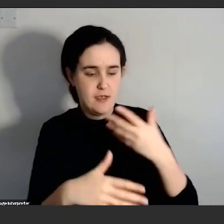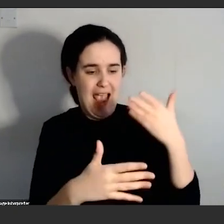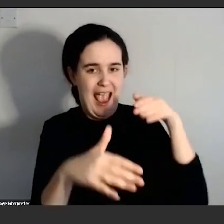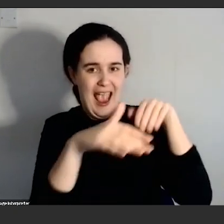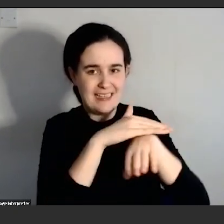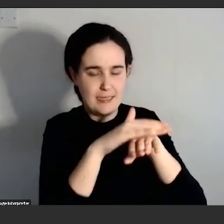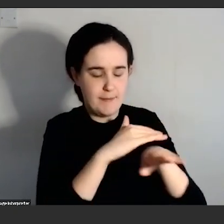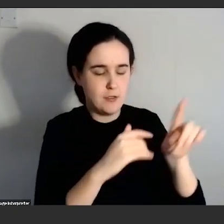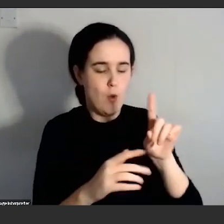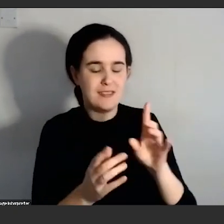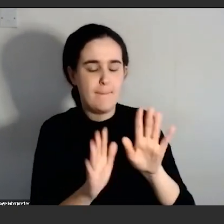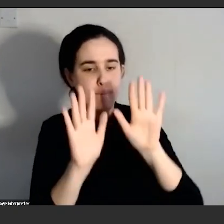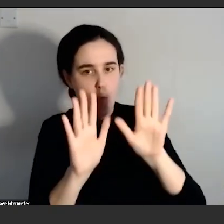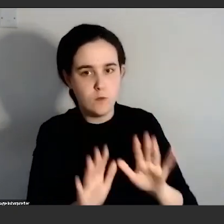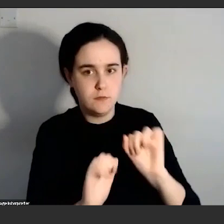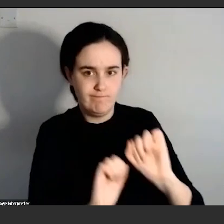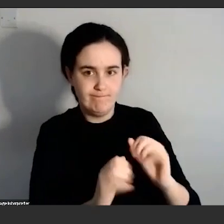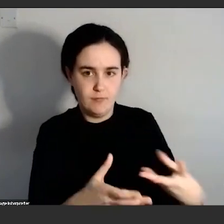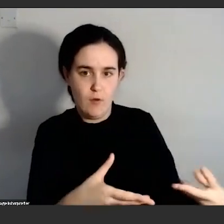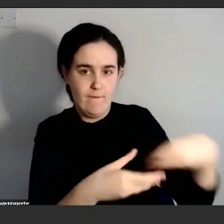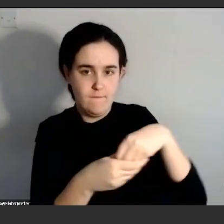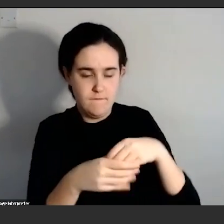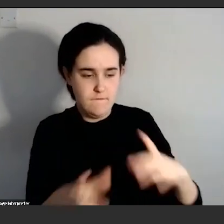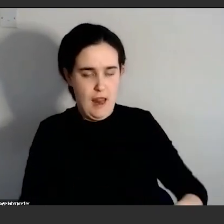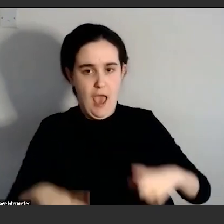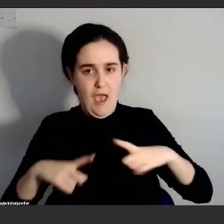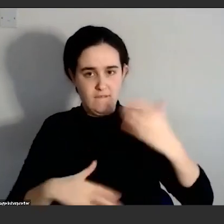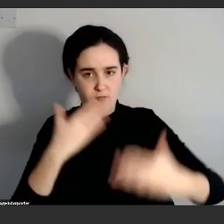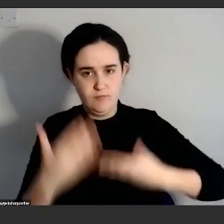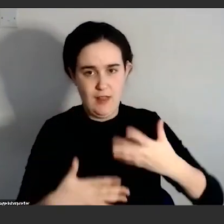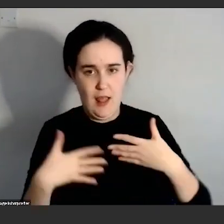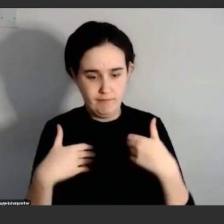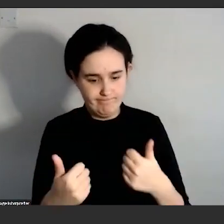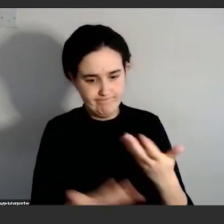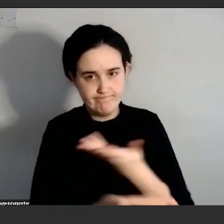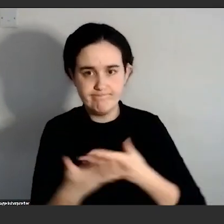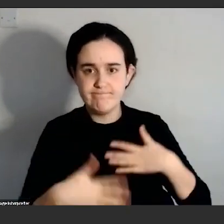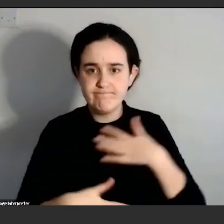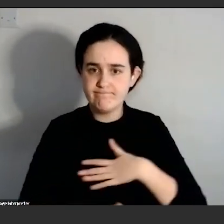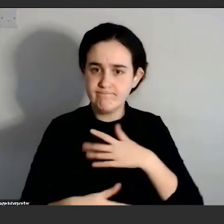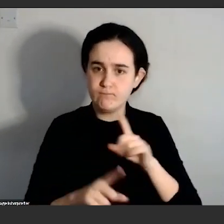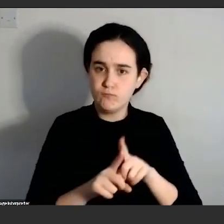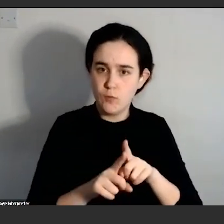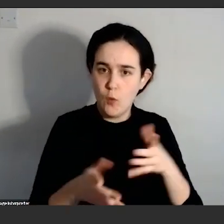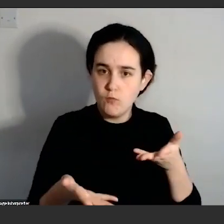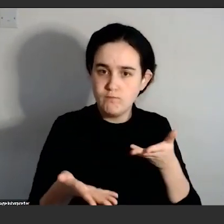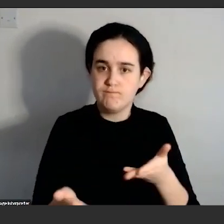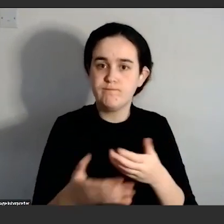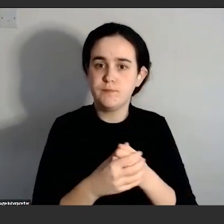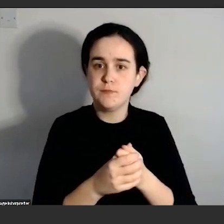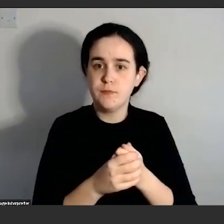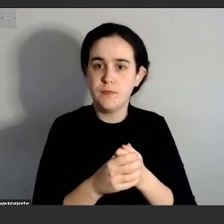since 2016, when that law was actually passed. The barriers that people with disability